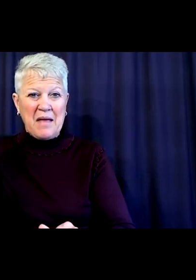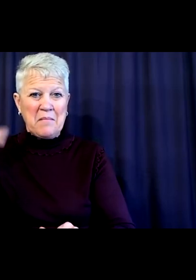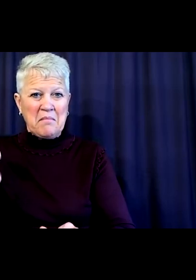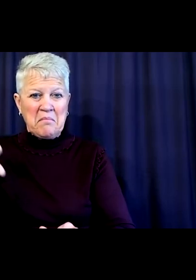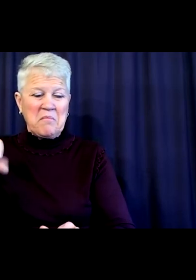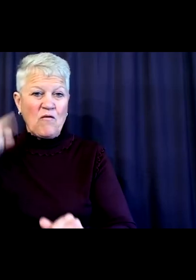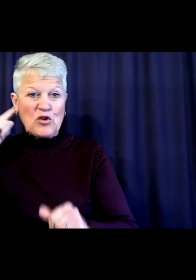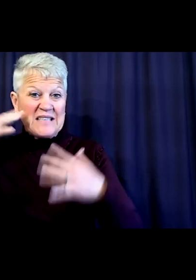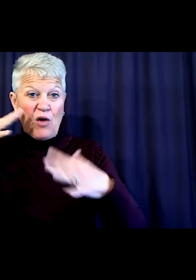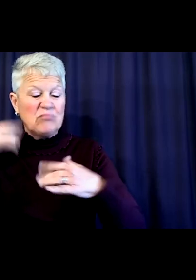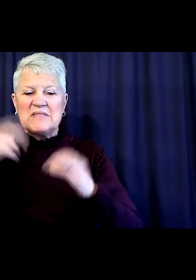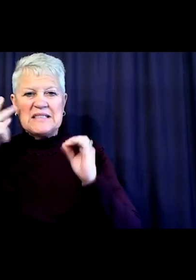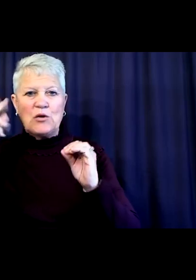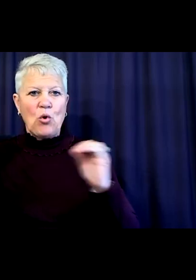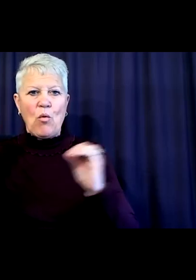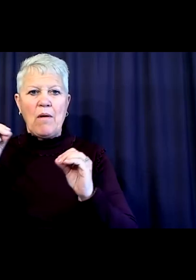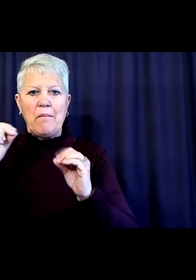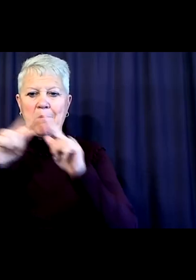sound.